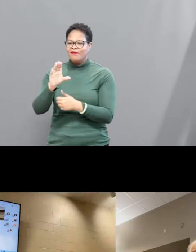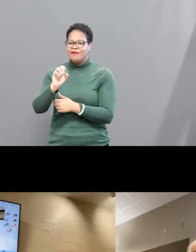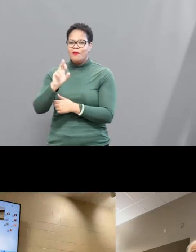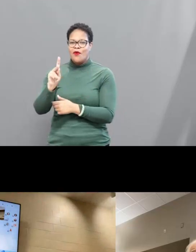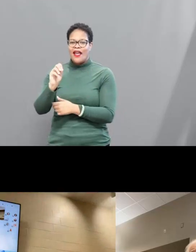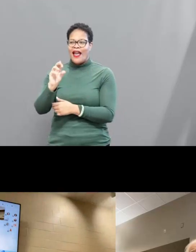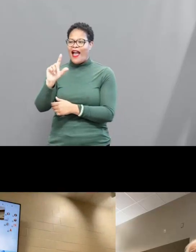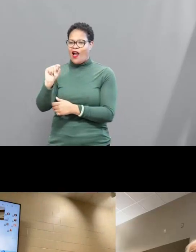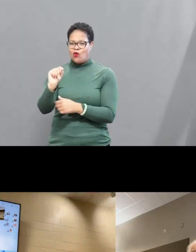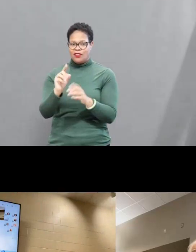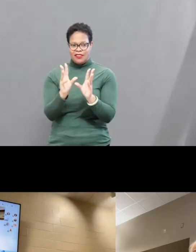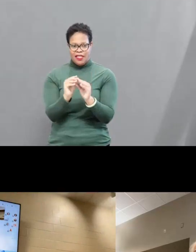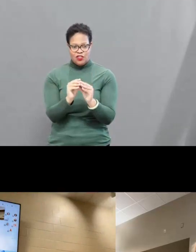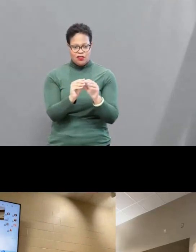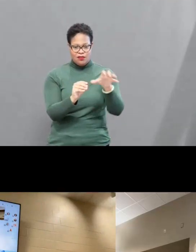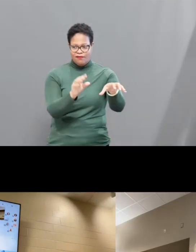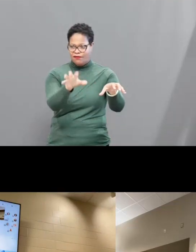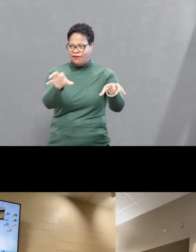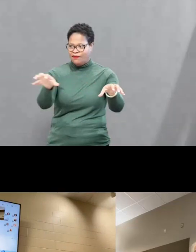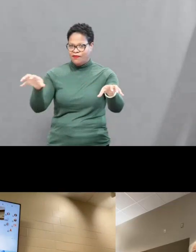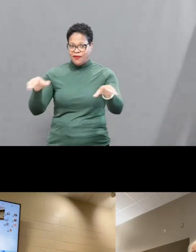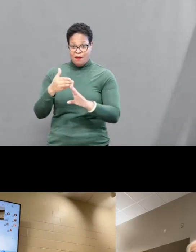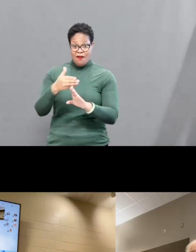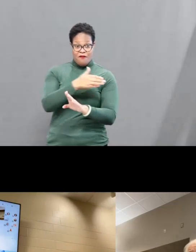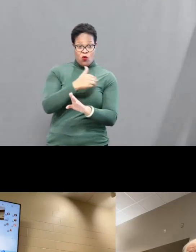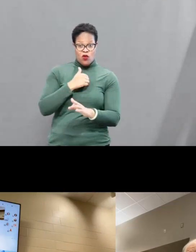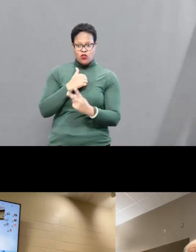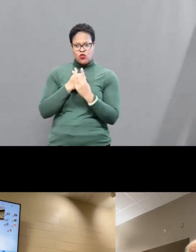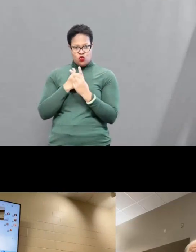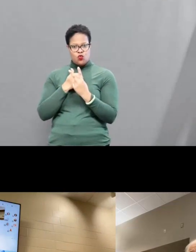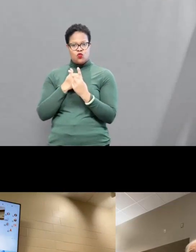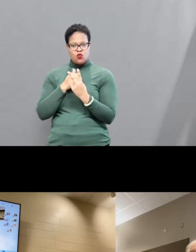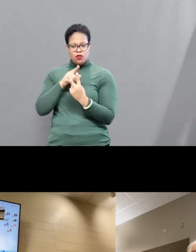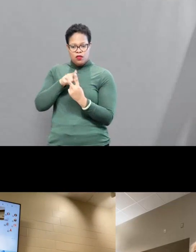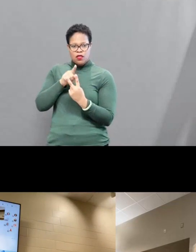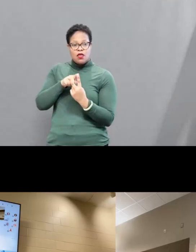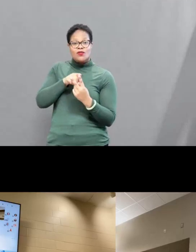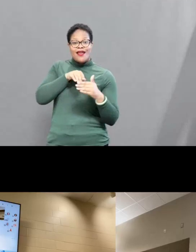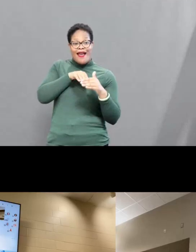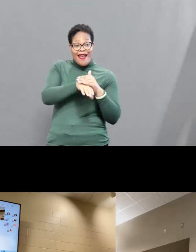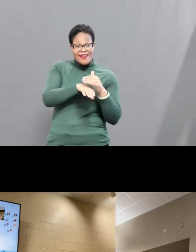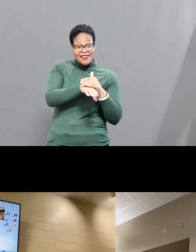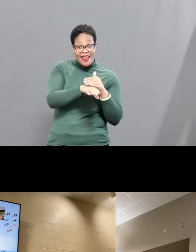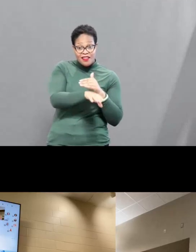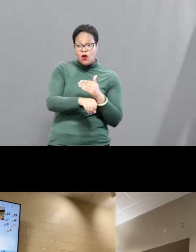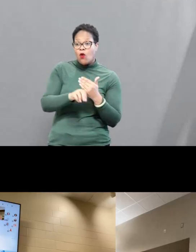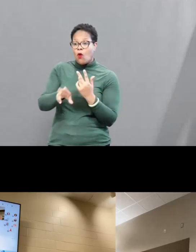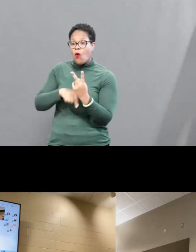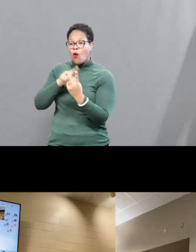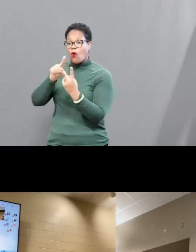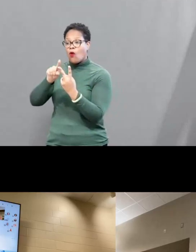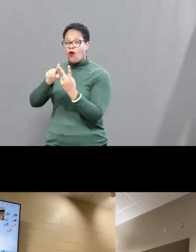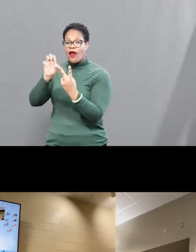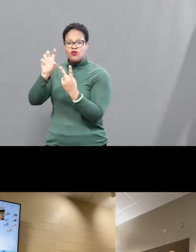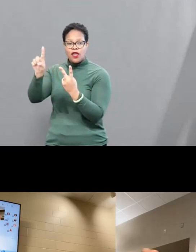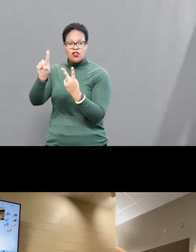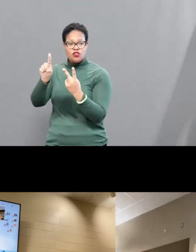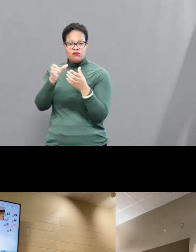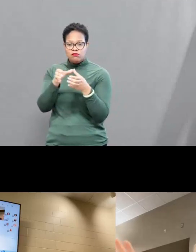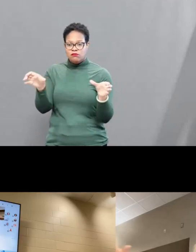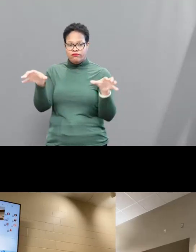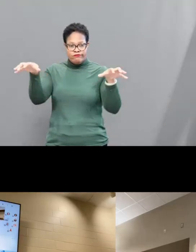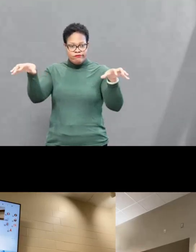before, they only had 2. They had, you went for access or you went for education,